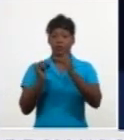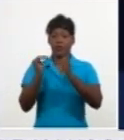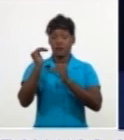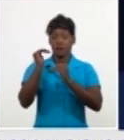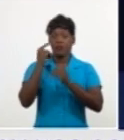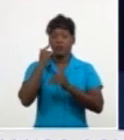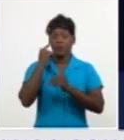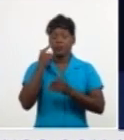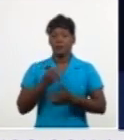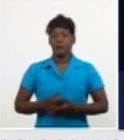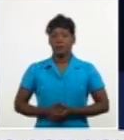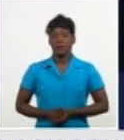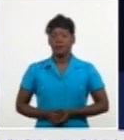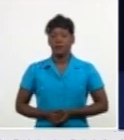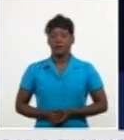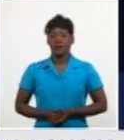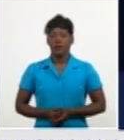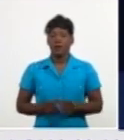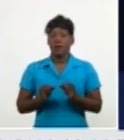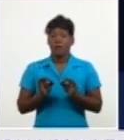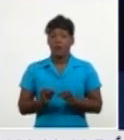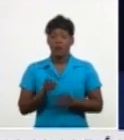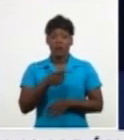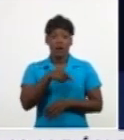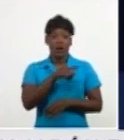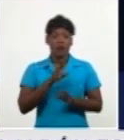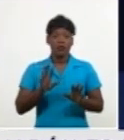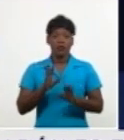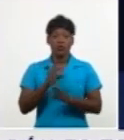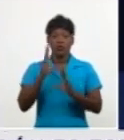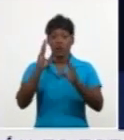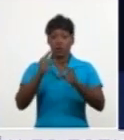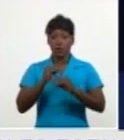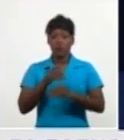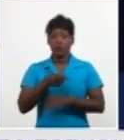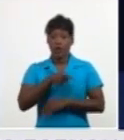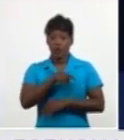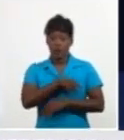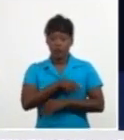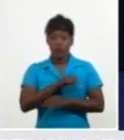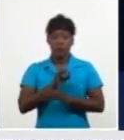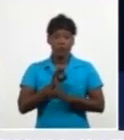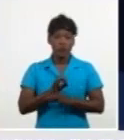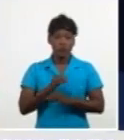And as of 12 o'clock last night, the same